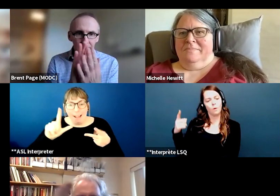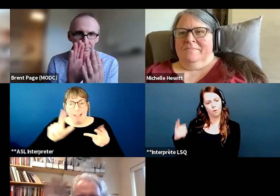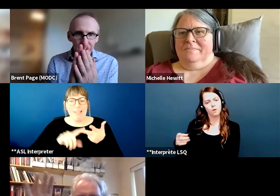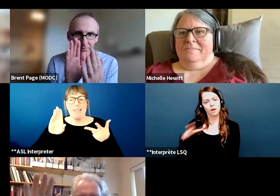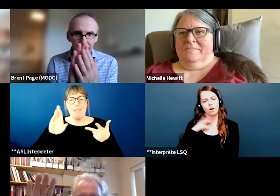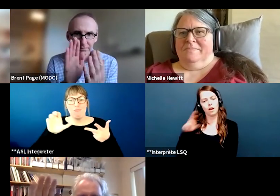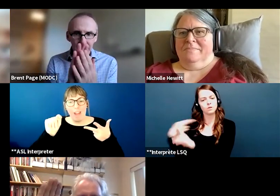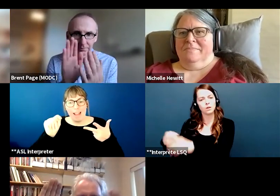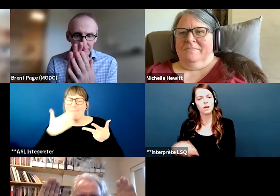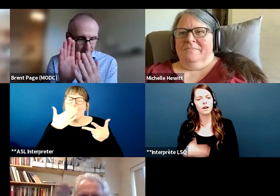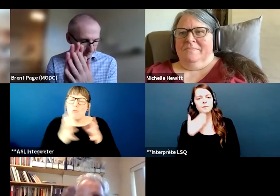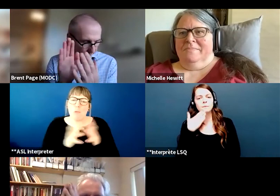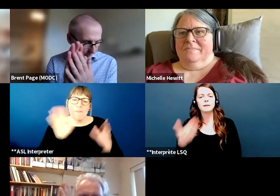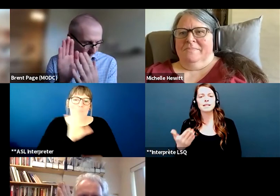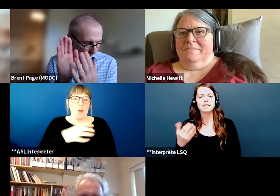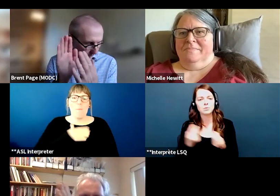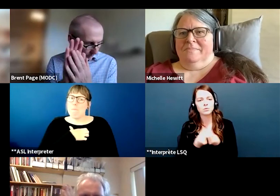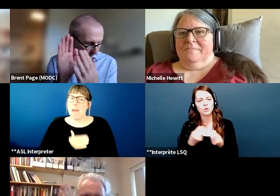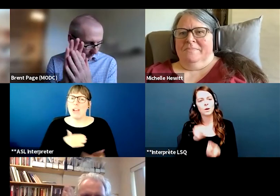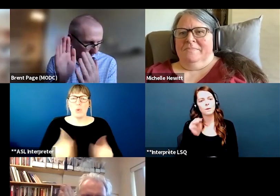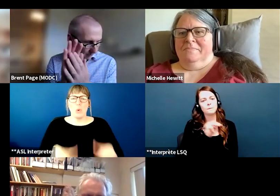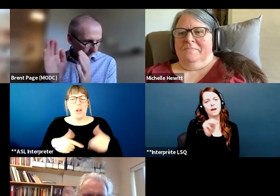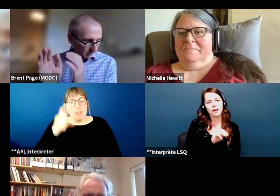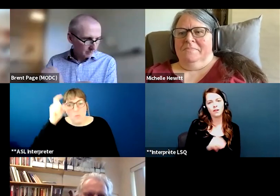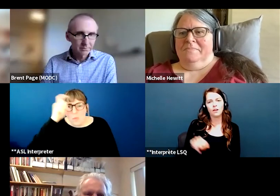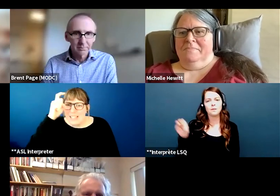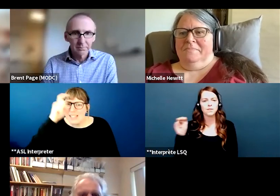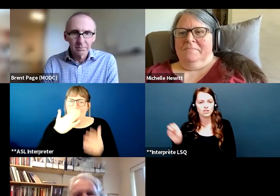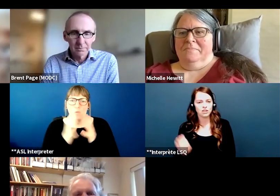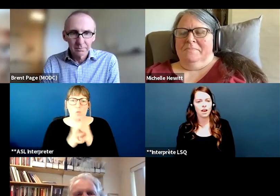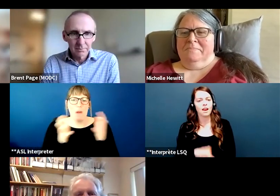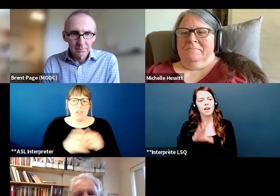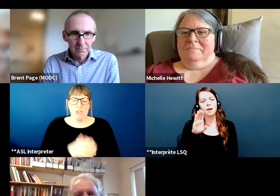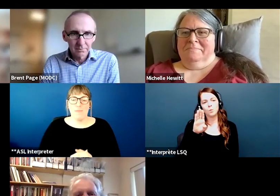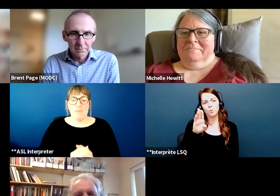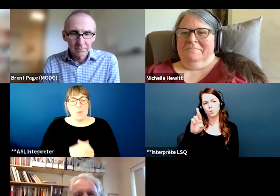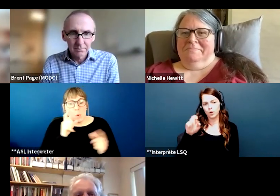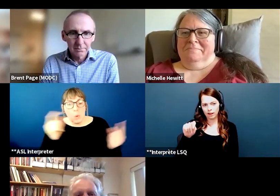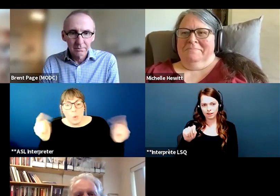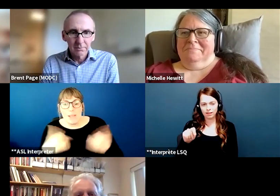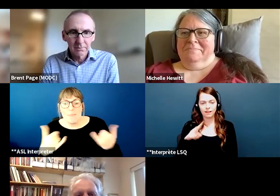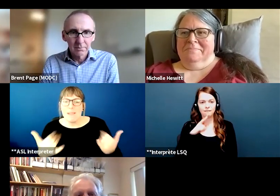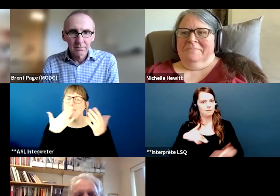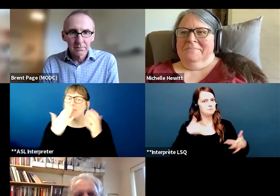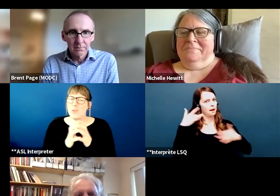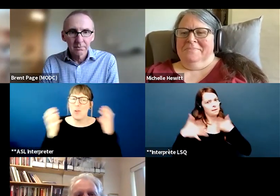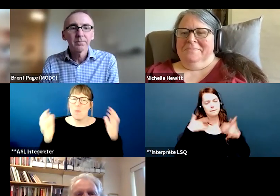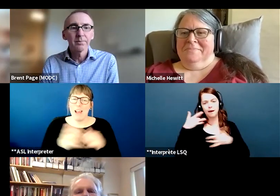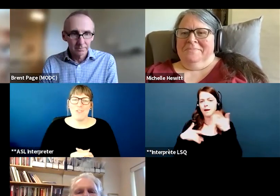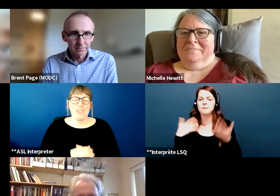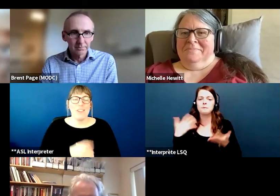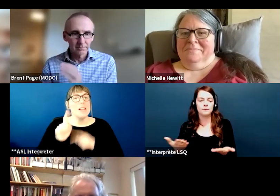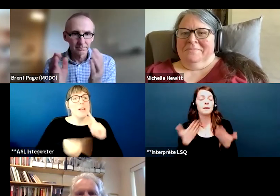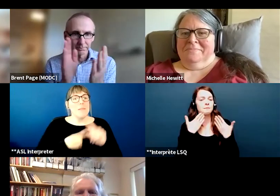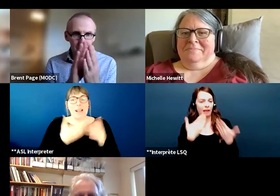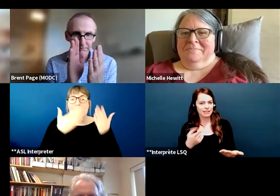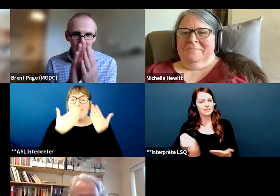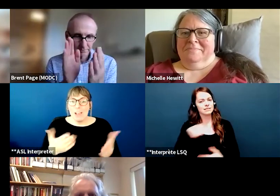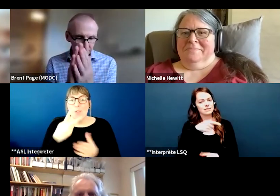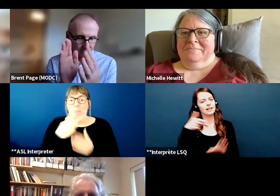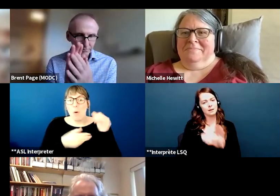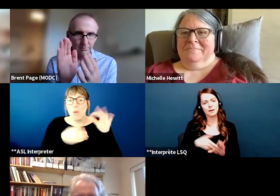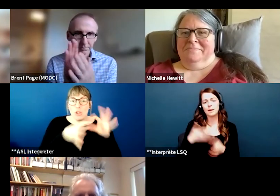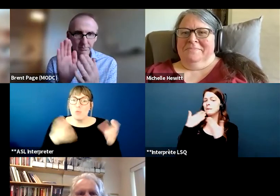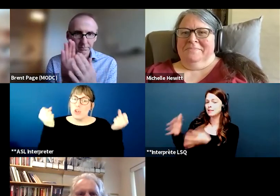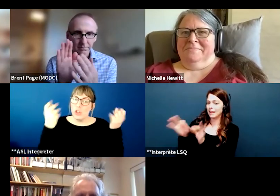your passion. I can see that, and wisdom. Thank you to the attendees, and especially thank you to our sign language interpreters and CART,